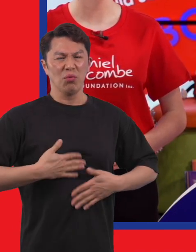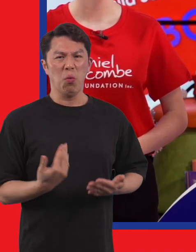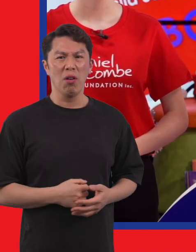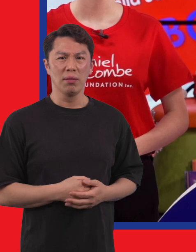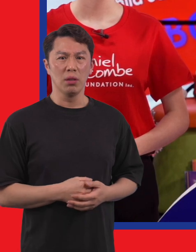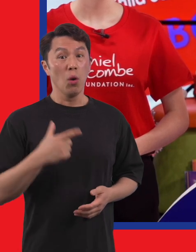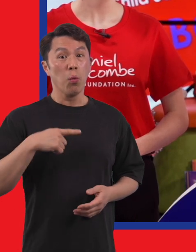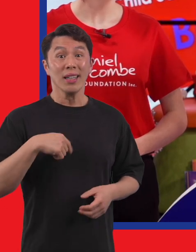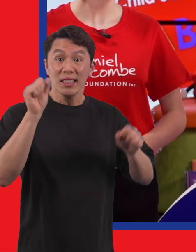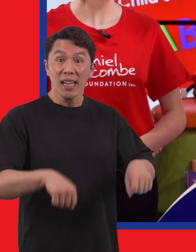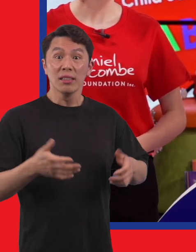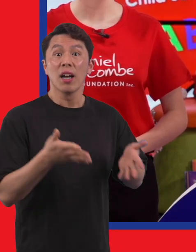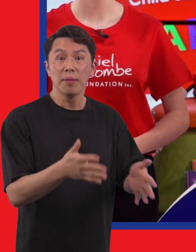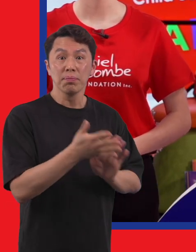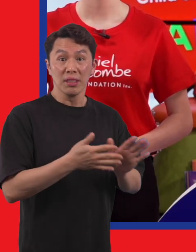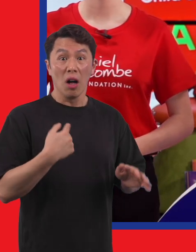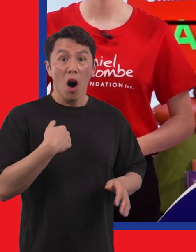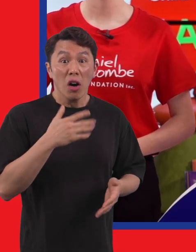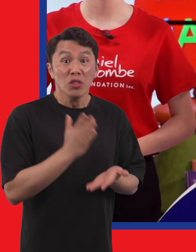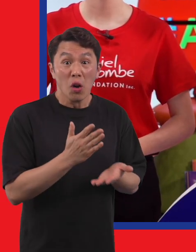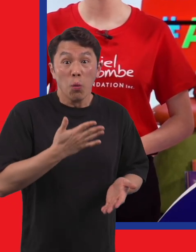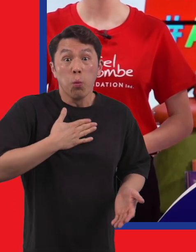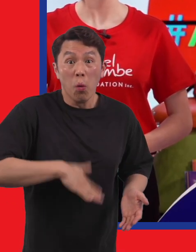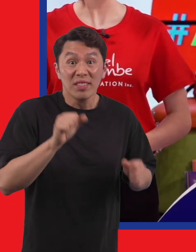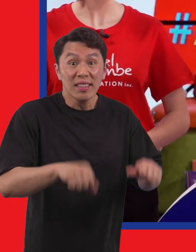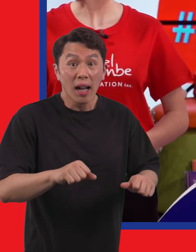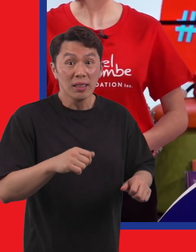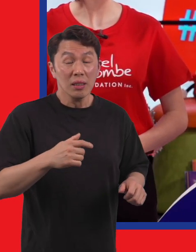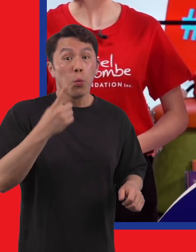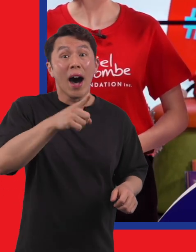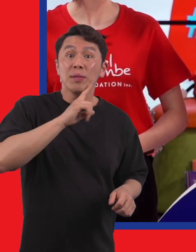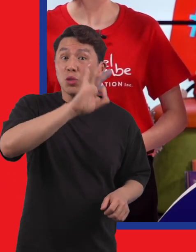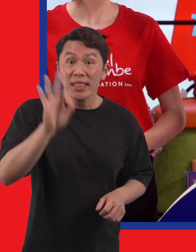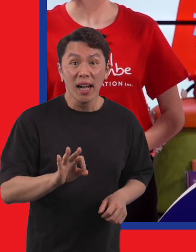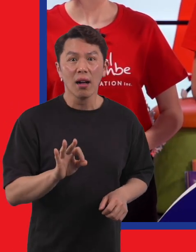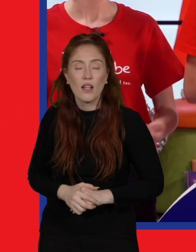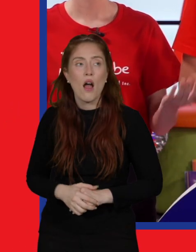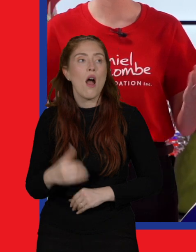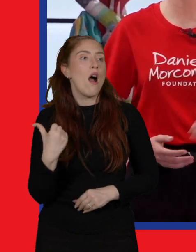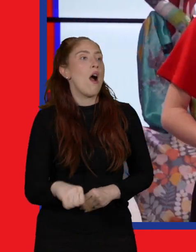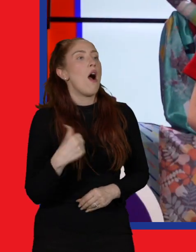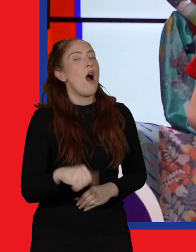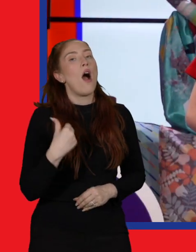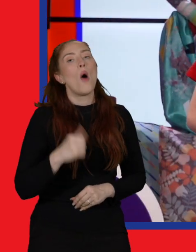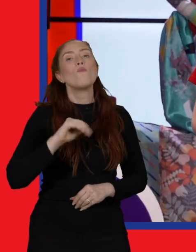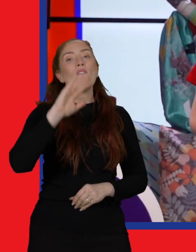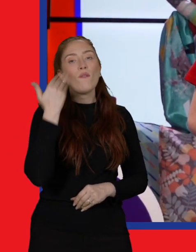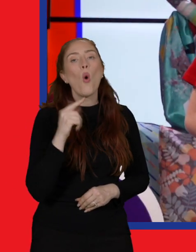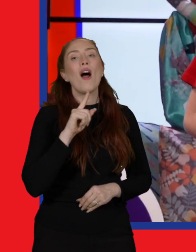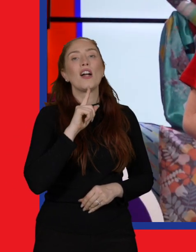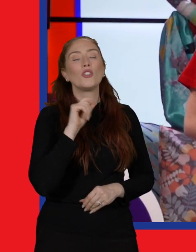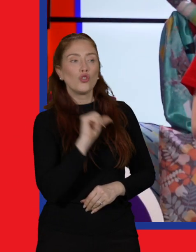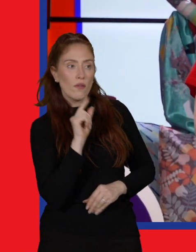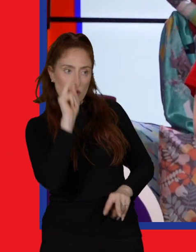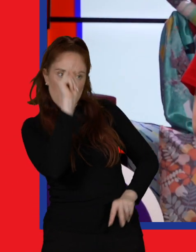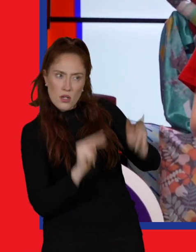to. Enthusiastic and affirmative consent is when you really want to do something 100%. That's it. What I should have done